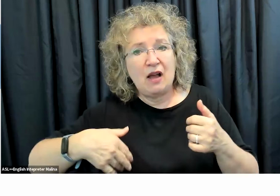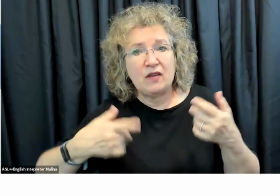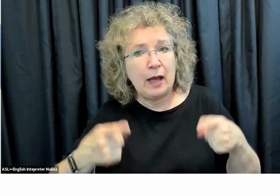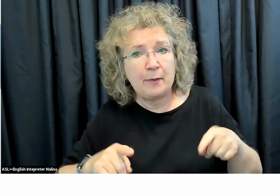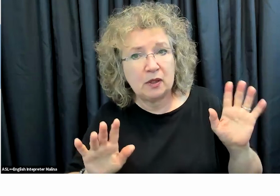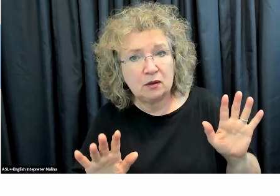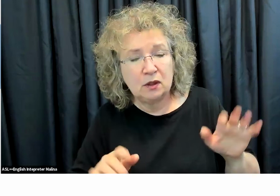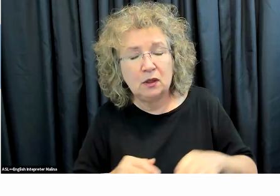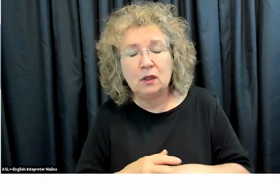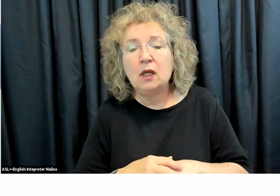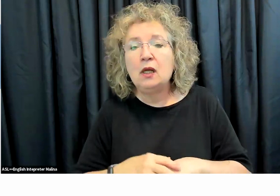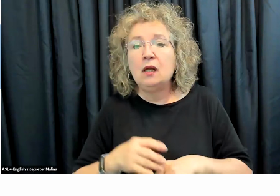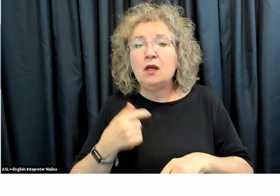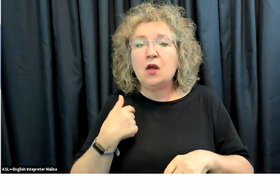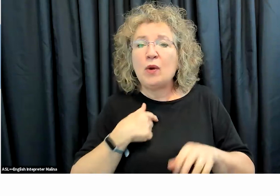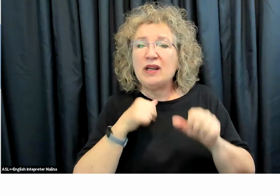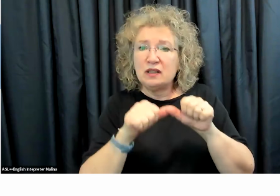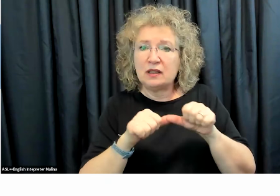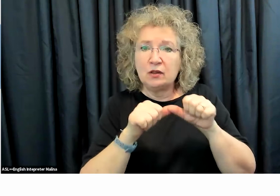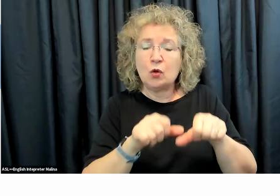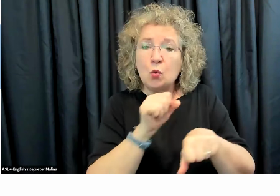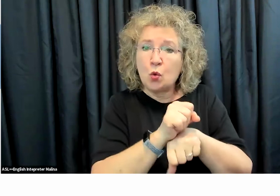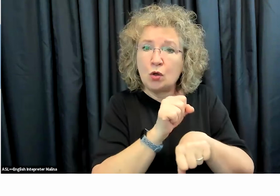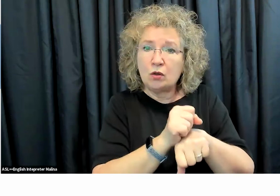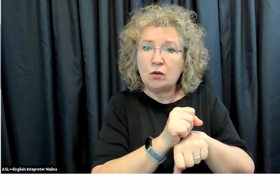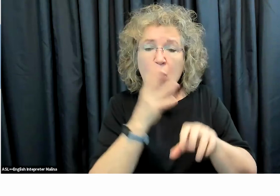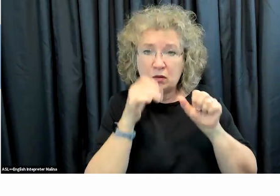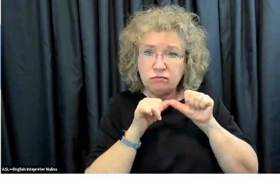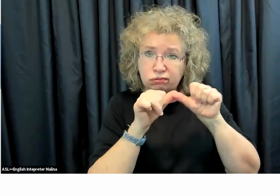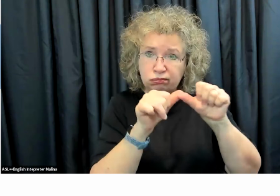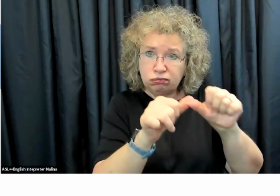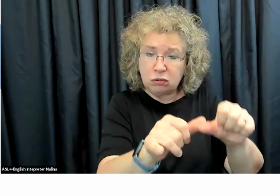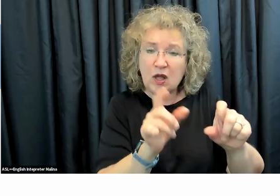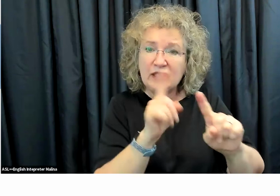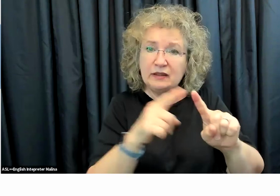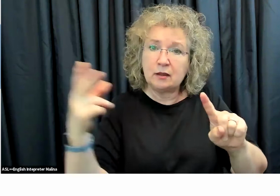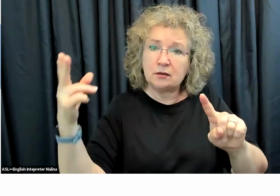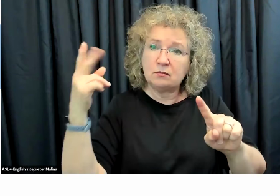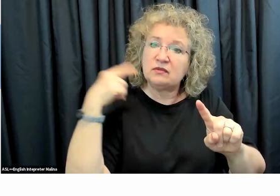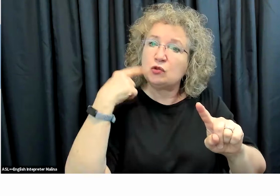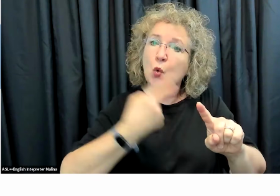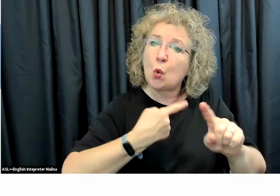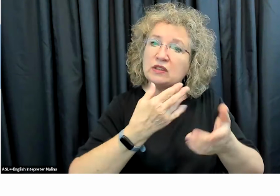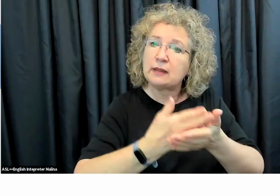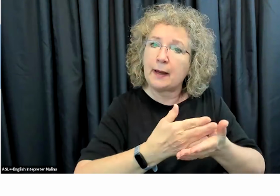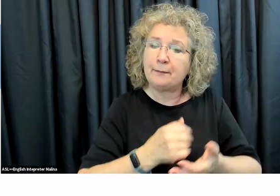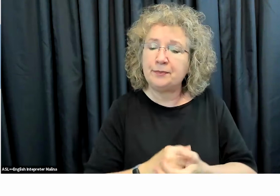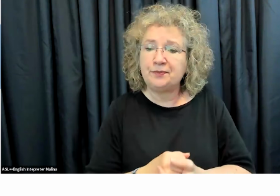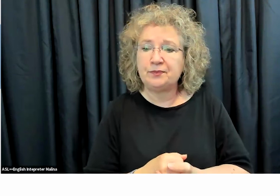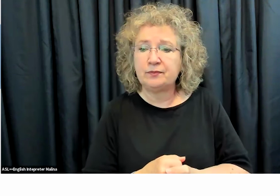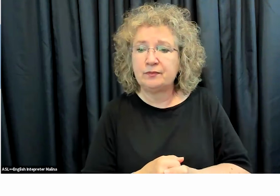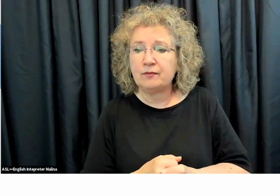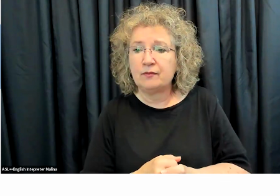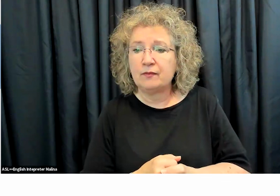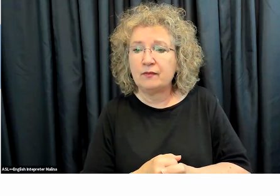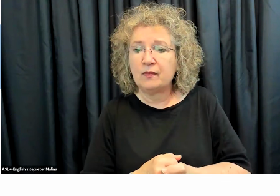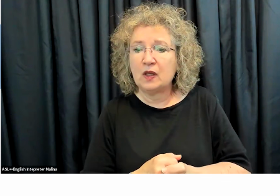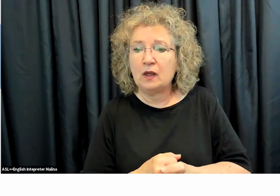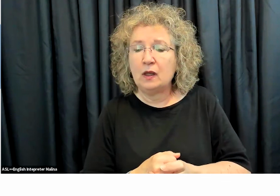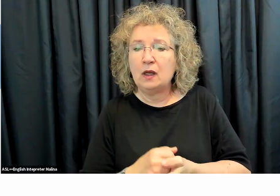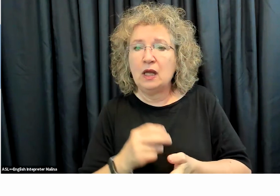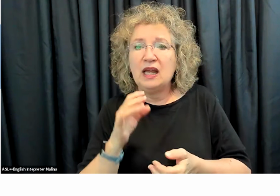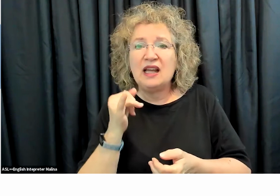and we will continue to do the work until we are told to stop doing the work. We always say that disasters begin and